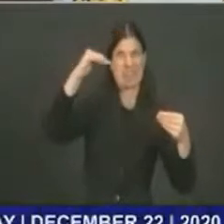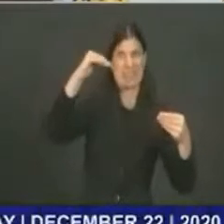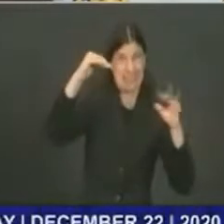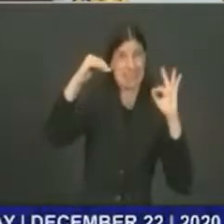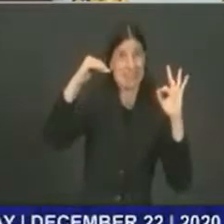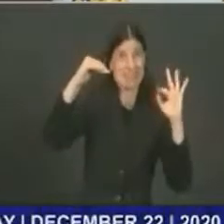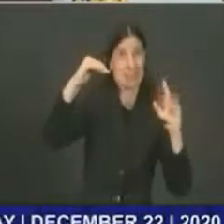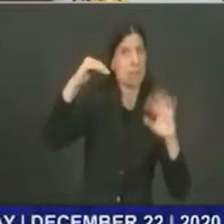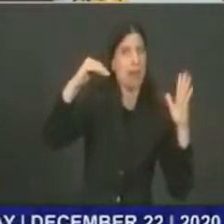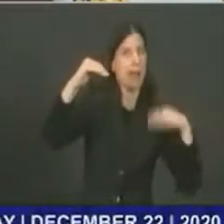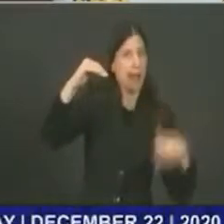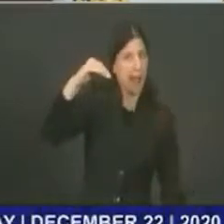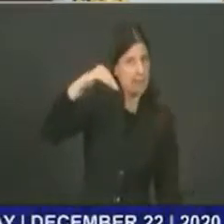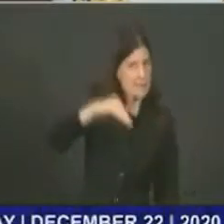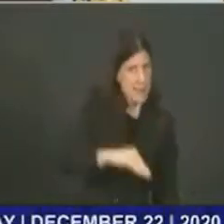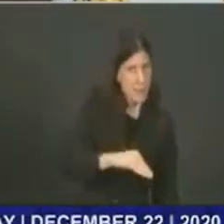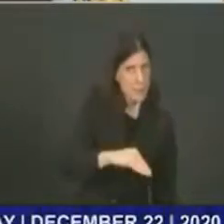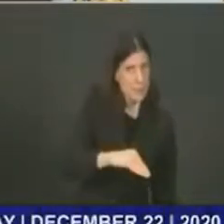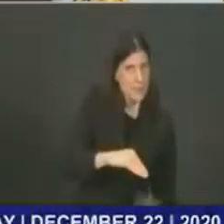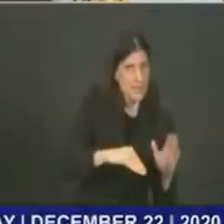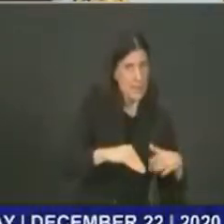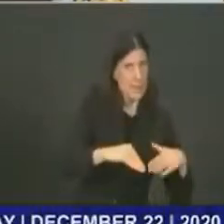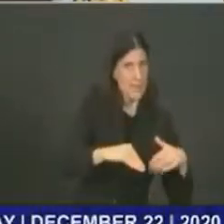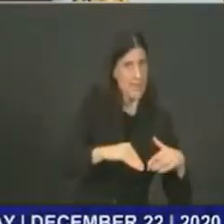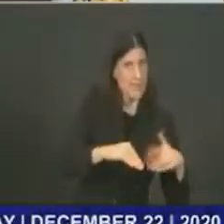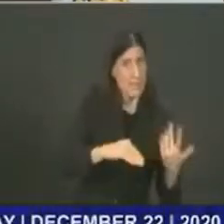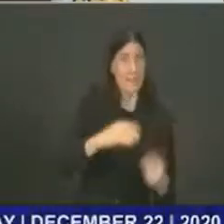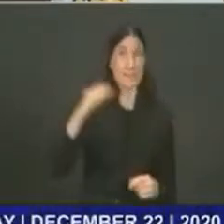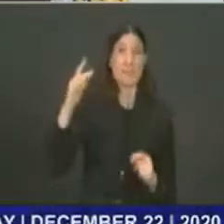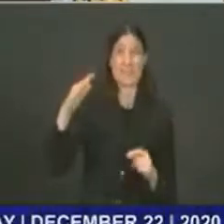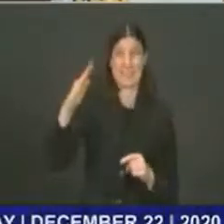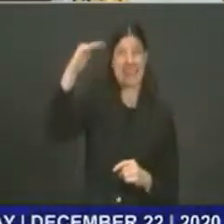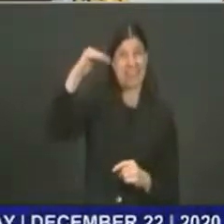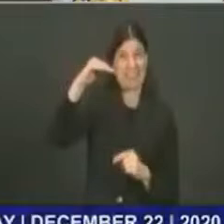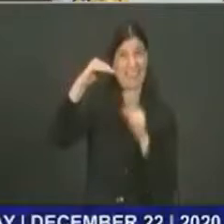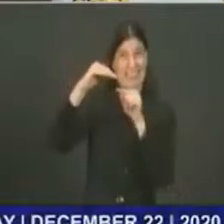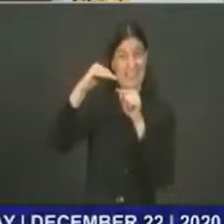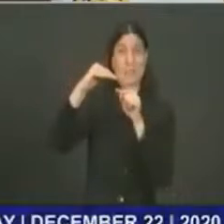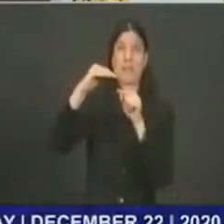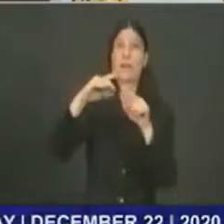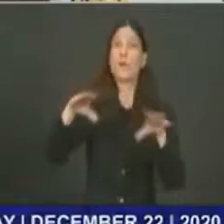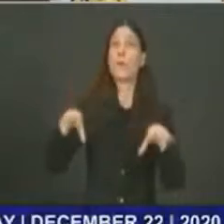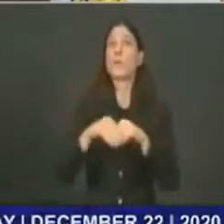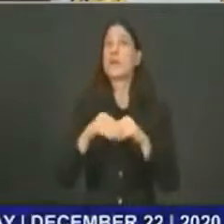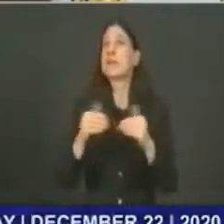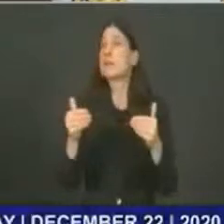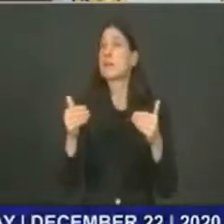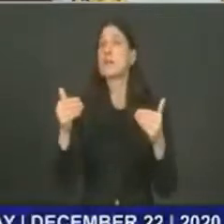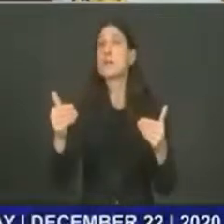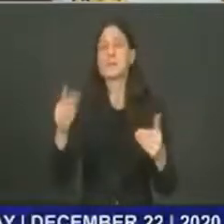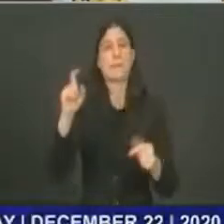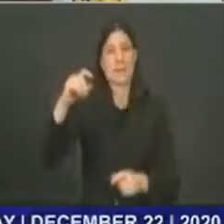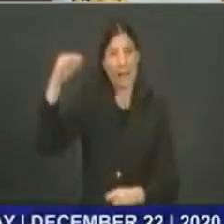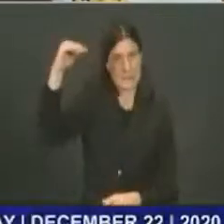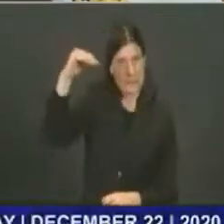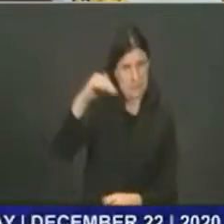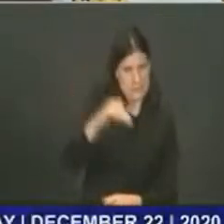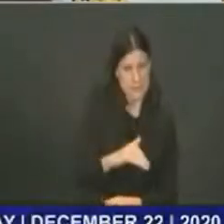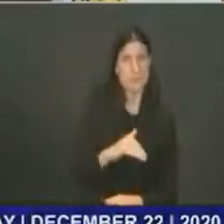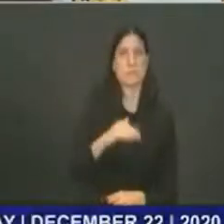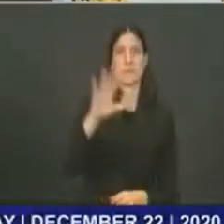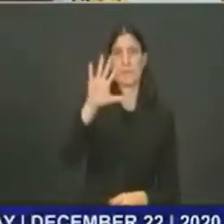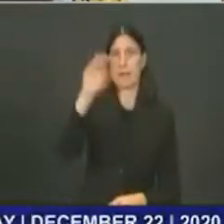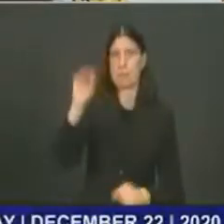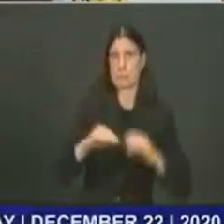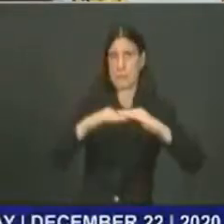relaxing regulations until we get to that 5% and until we vaccinate some more people. So I wish I could give a date certain,